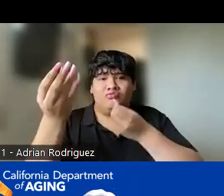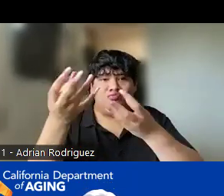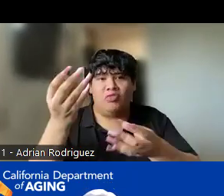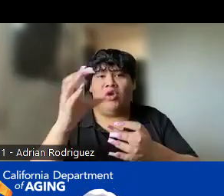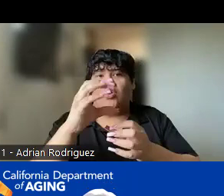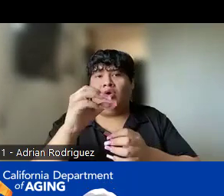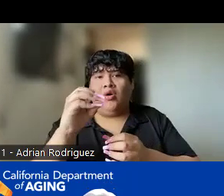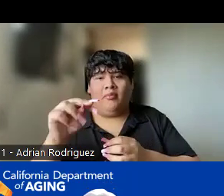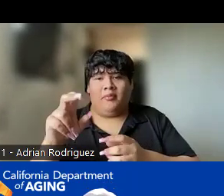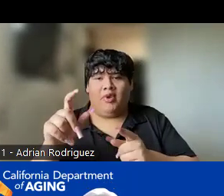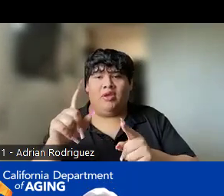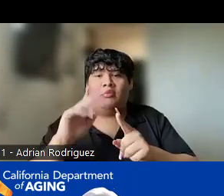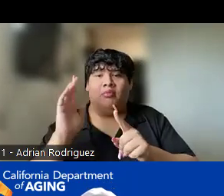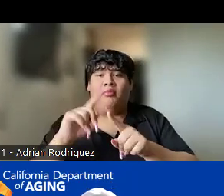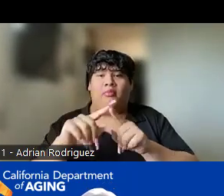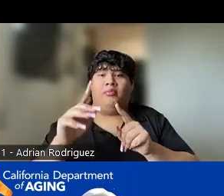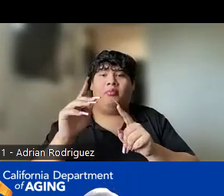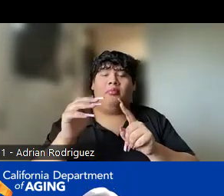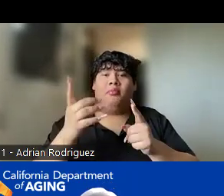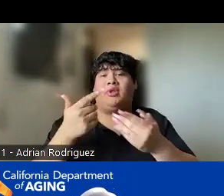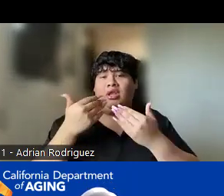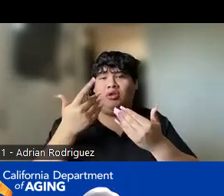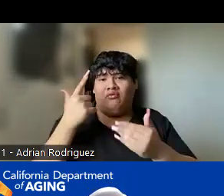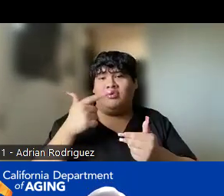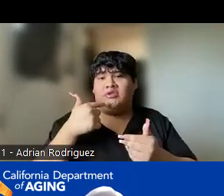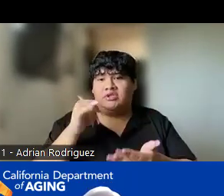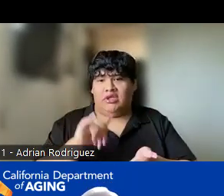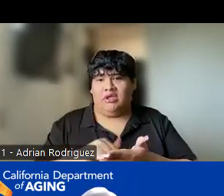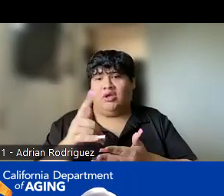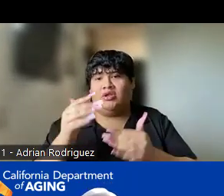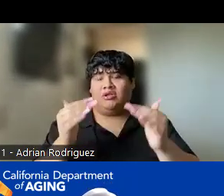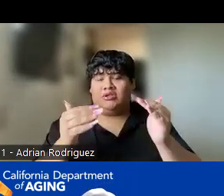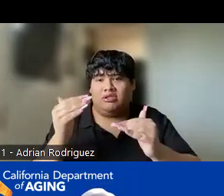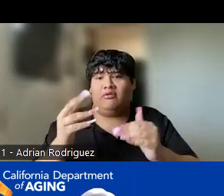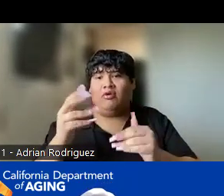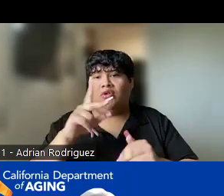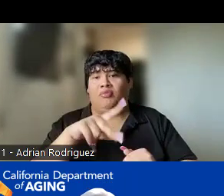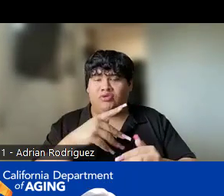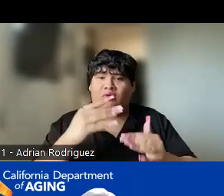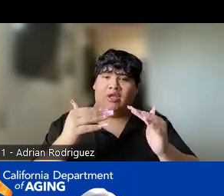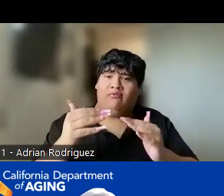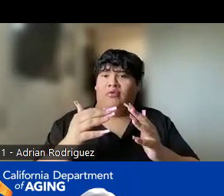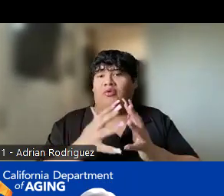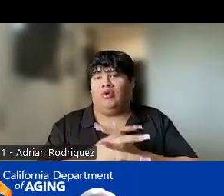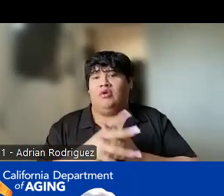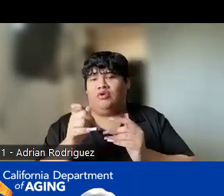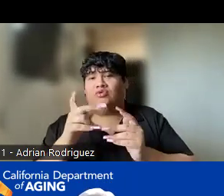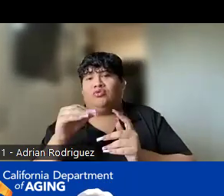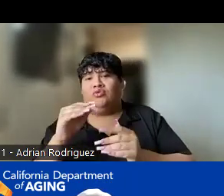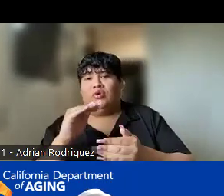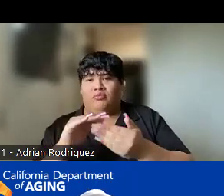appreciate what you have brought forth, both on a policy level, but on a personal level as well. We do appreciate